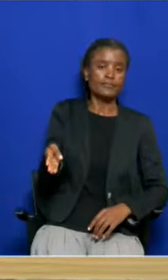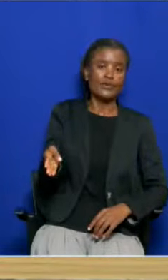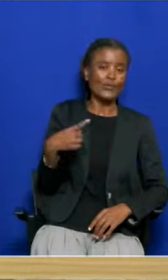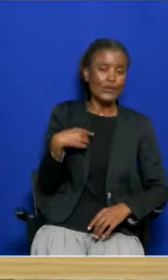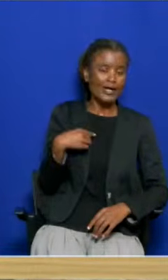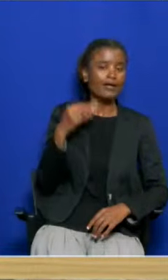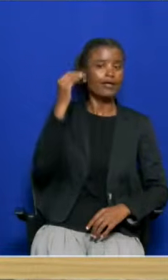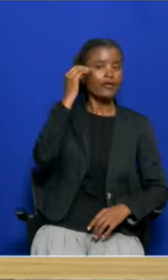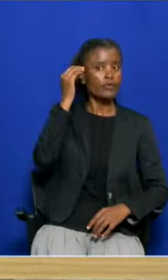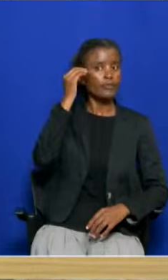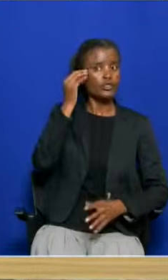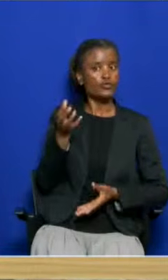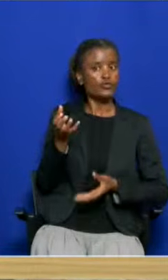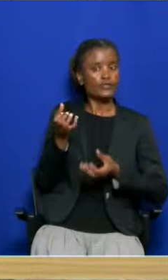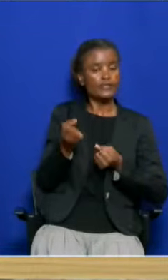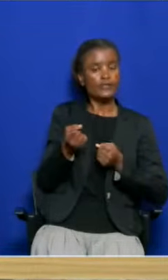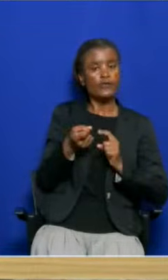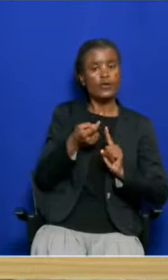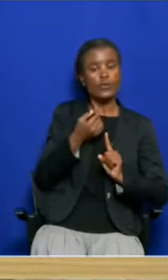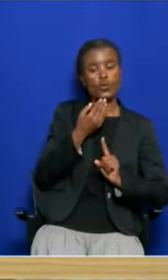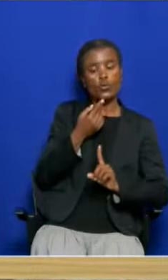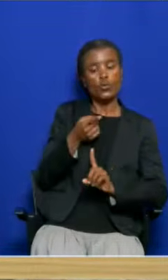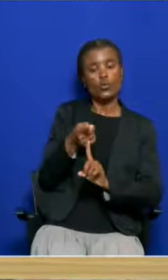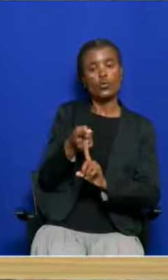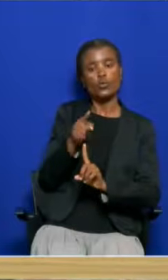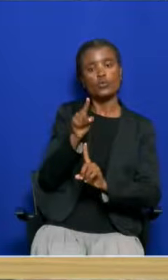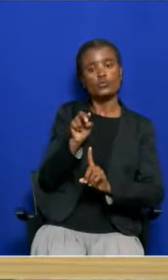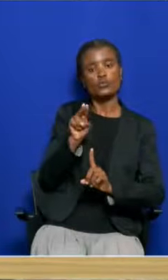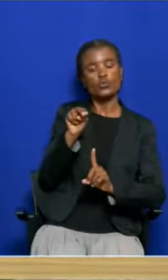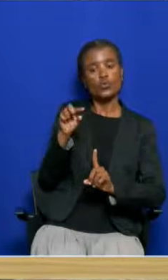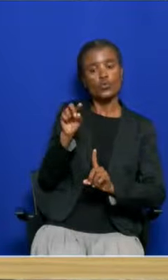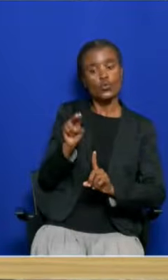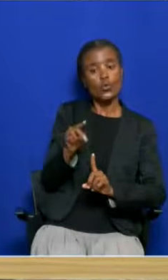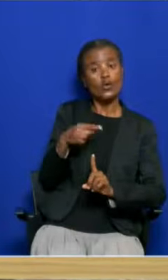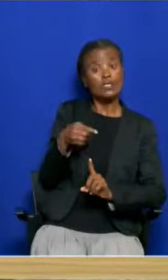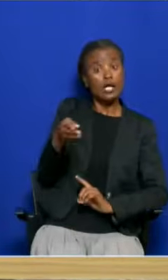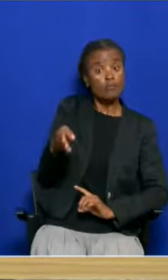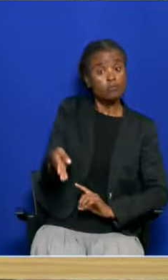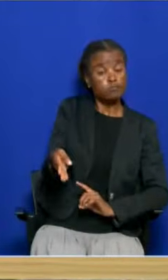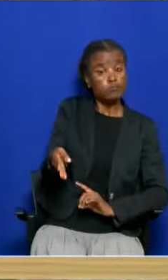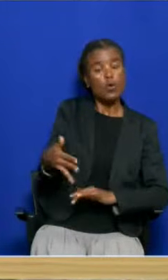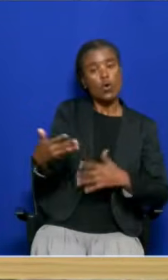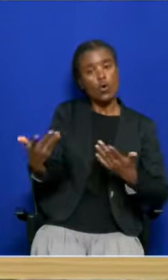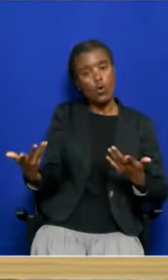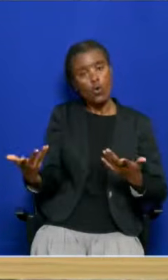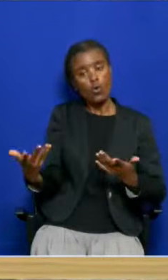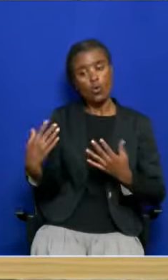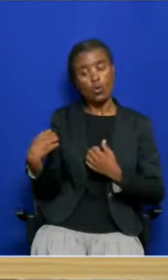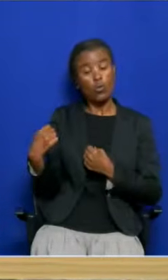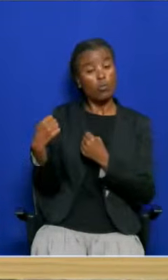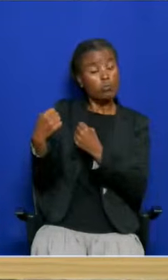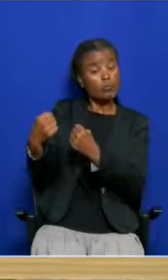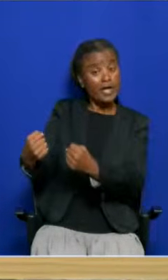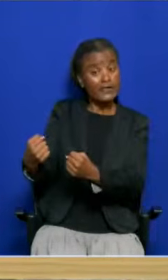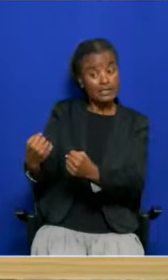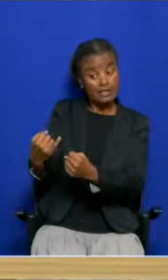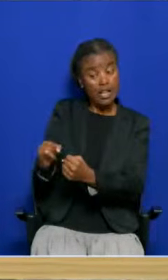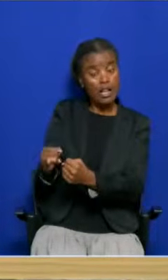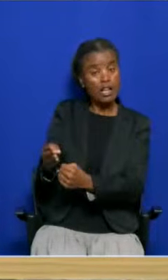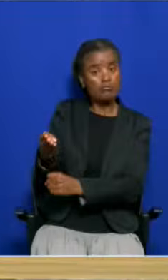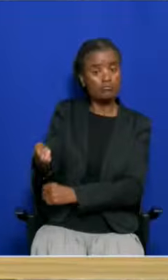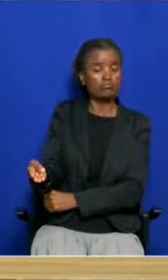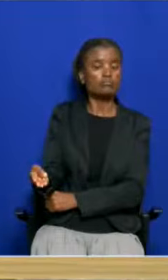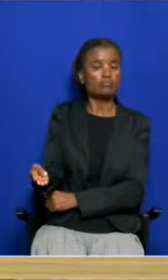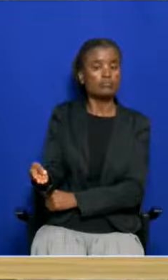from Warrant Officer Zungu, who's at the scene or he's on the way to the scene. And then